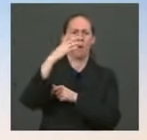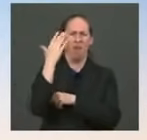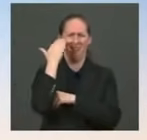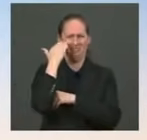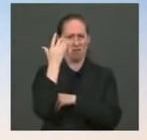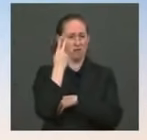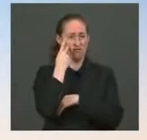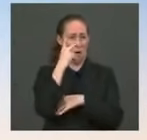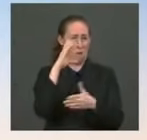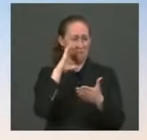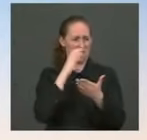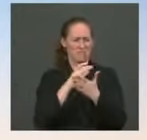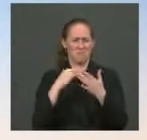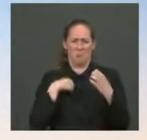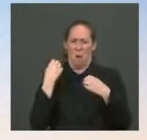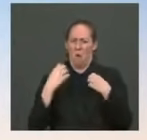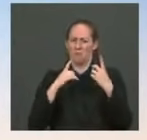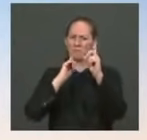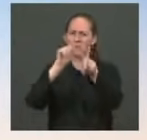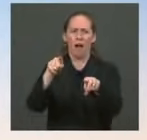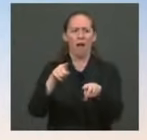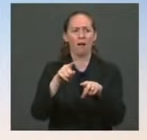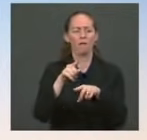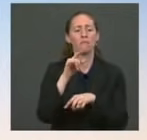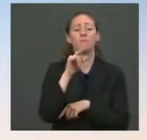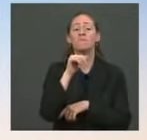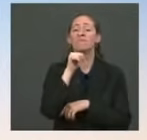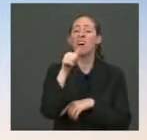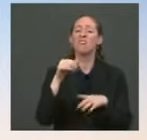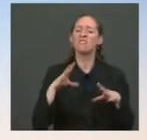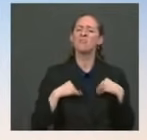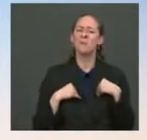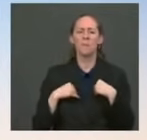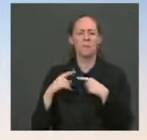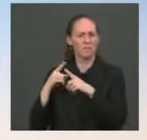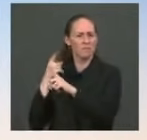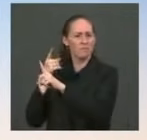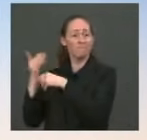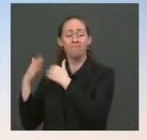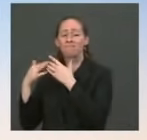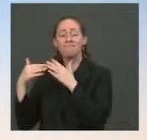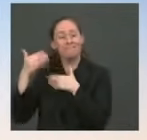responses, that that's not acceptable to him, even while the investigation